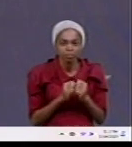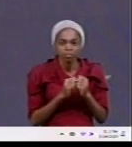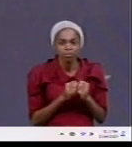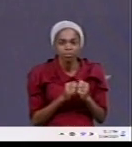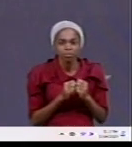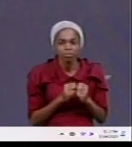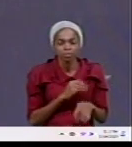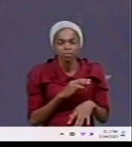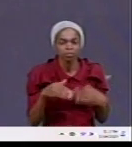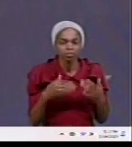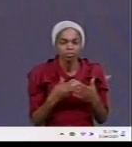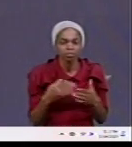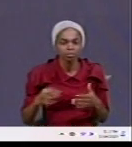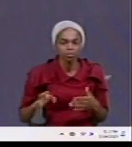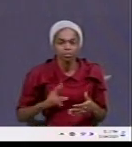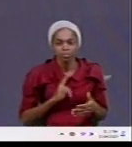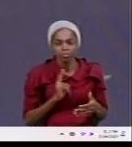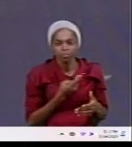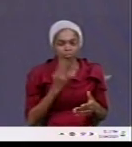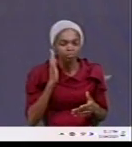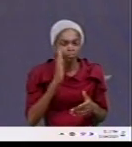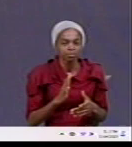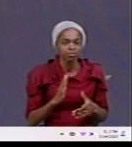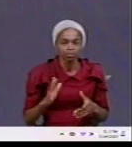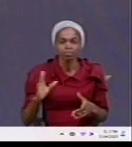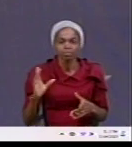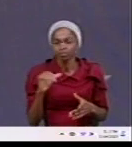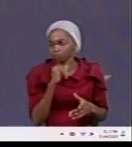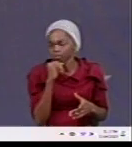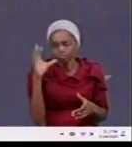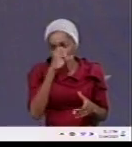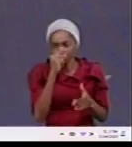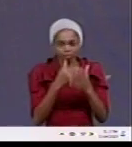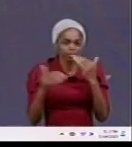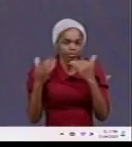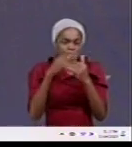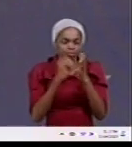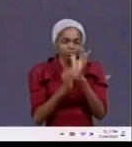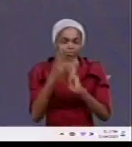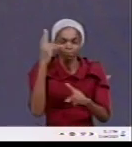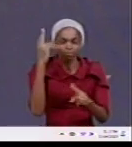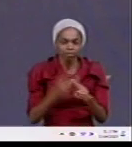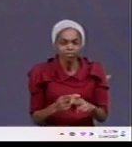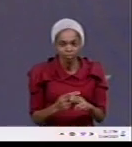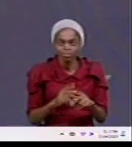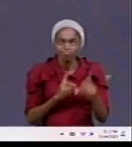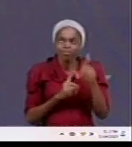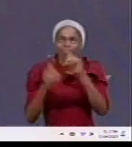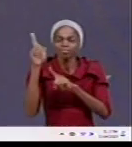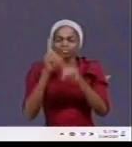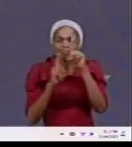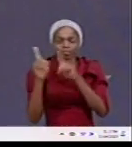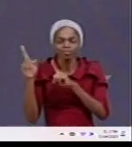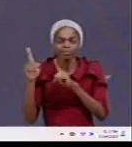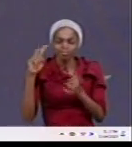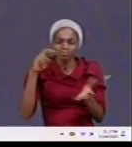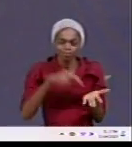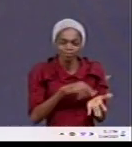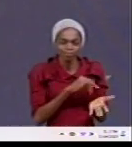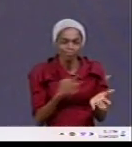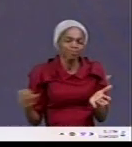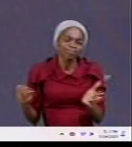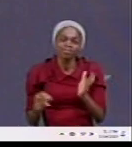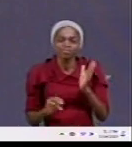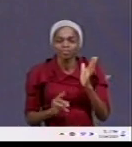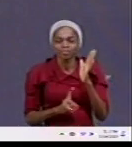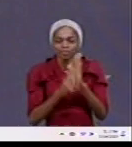Stars, standing tall as rising star. Go and shine every day, everywhere,